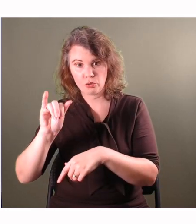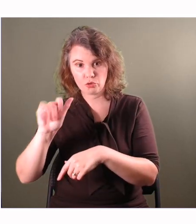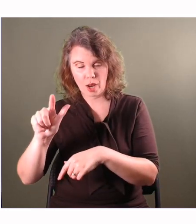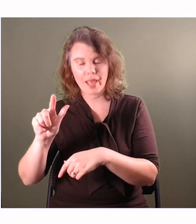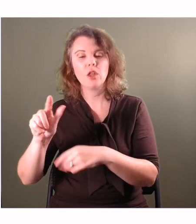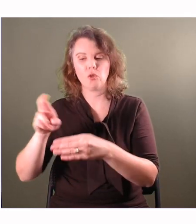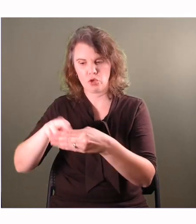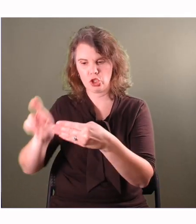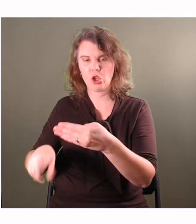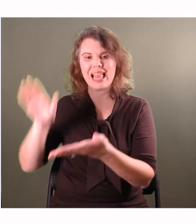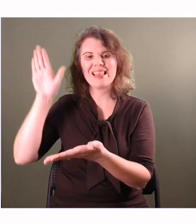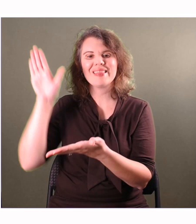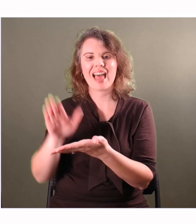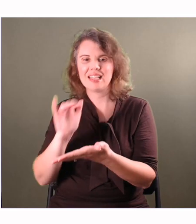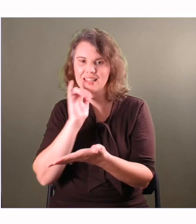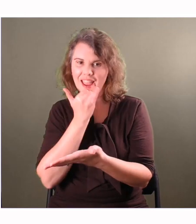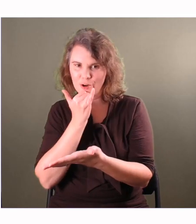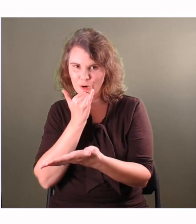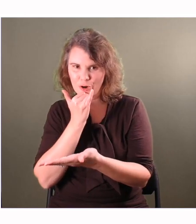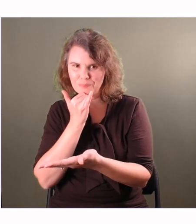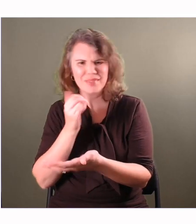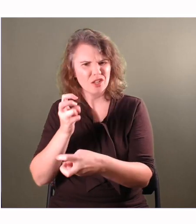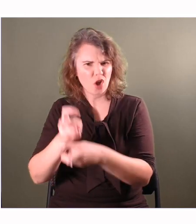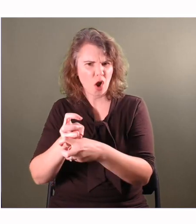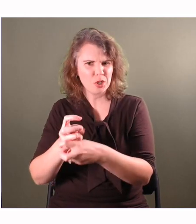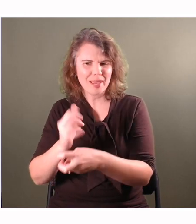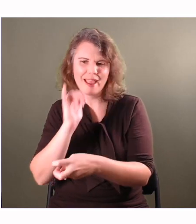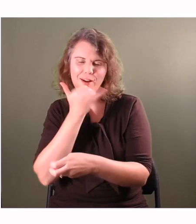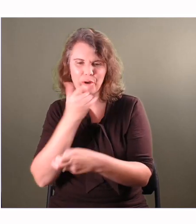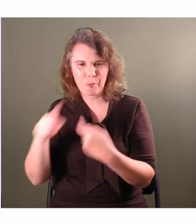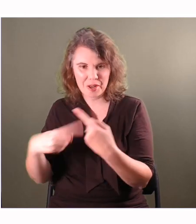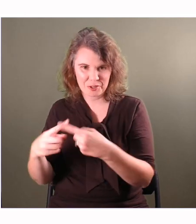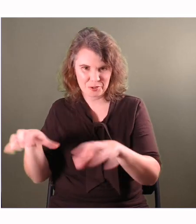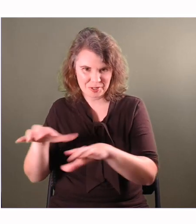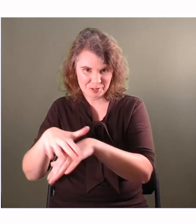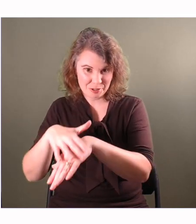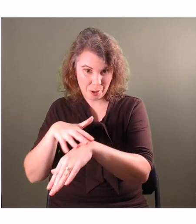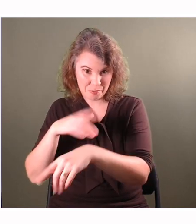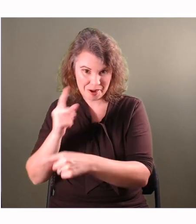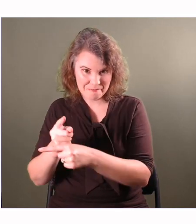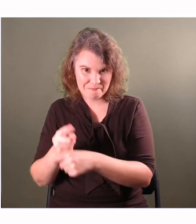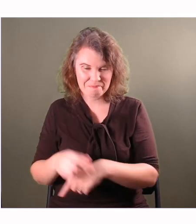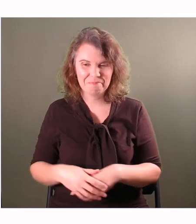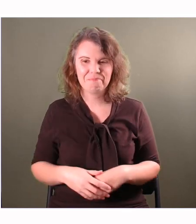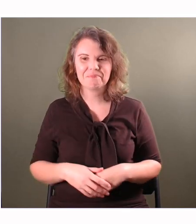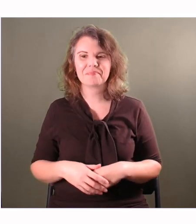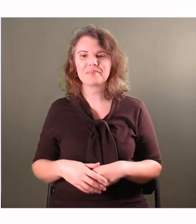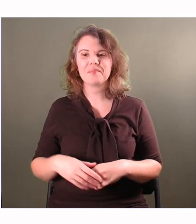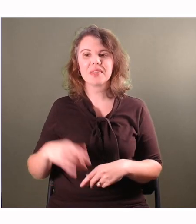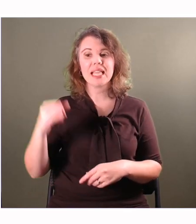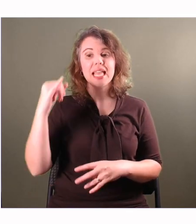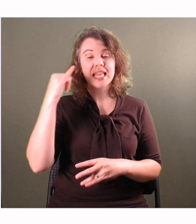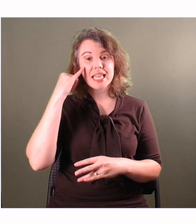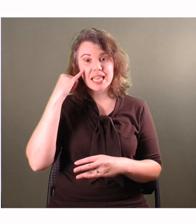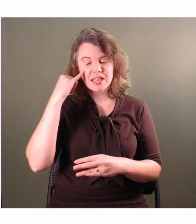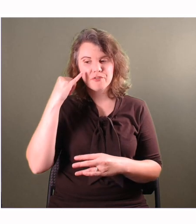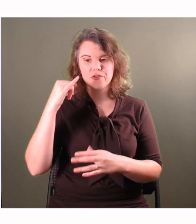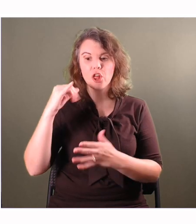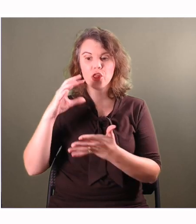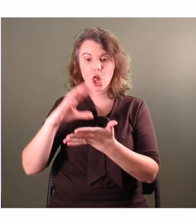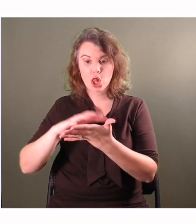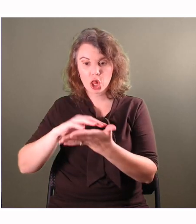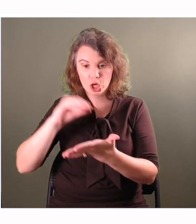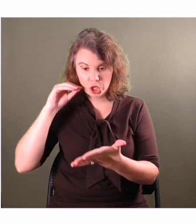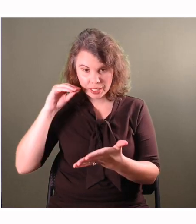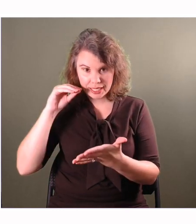create much, much less error. There are very few errors at the slow rate. If the learning